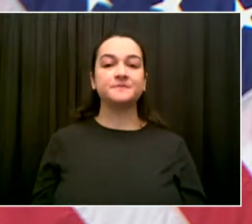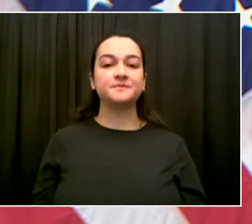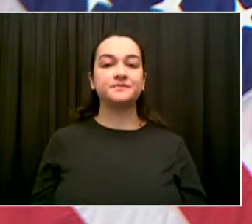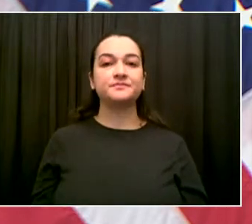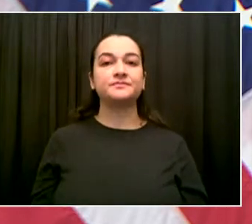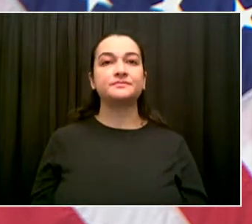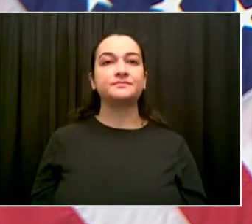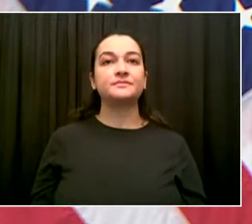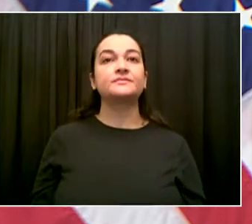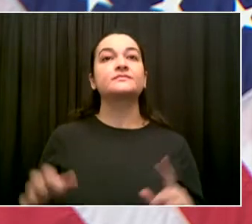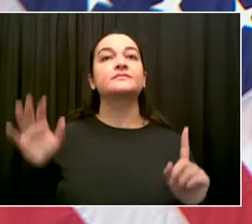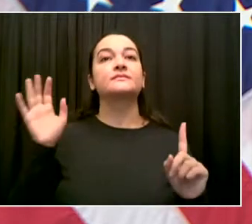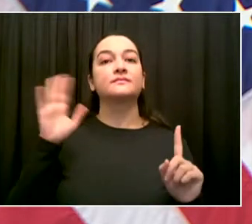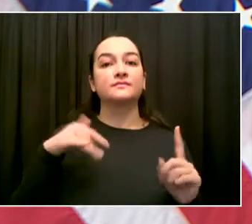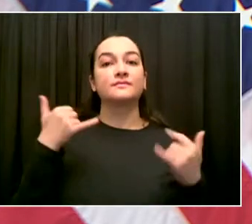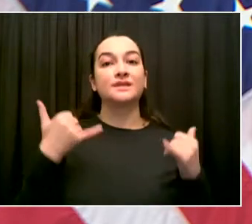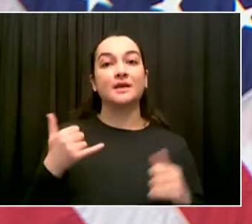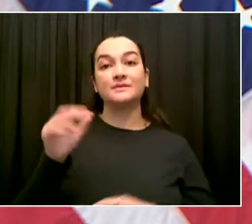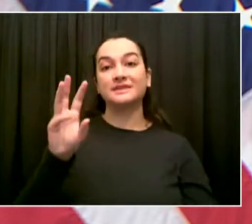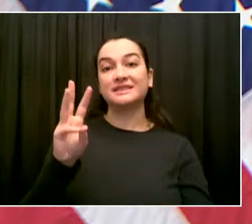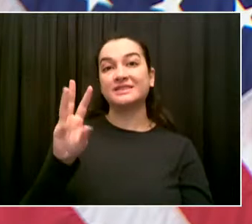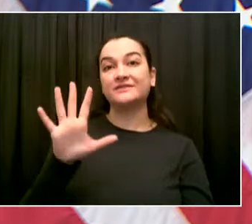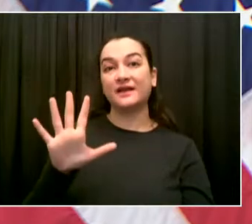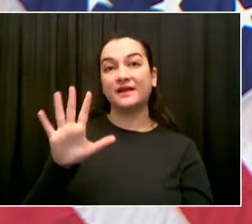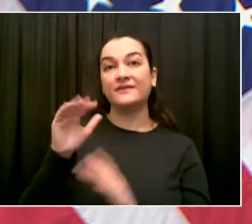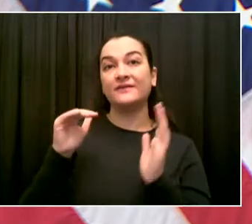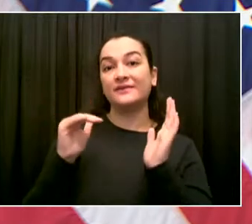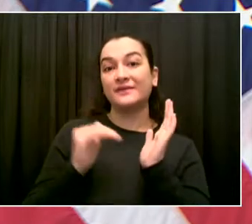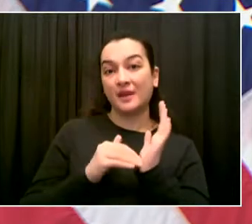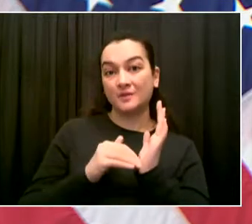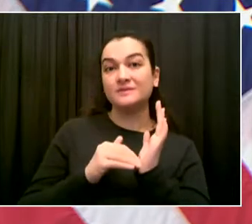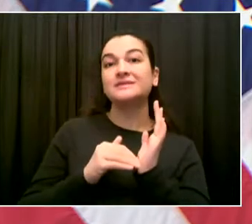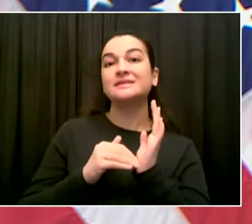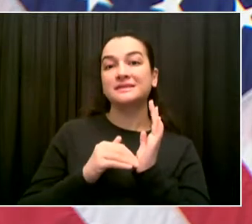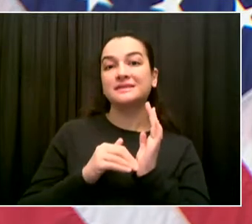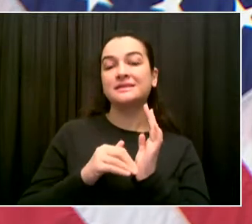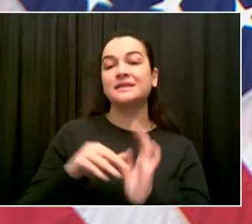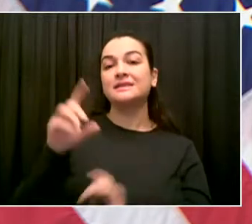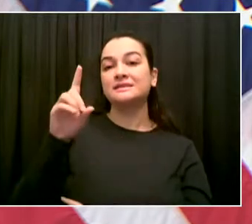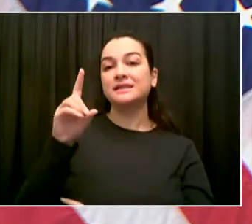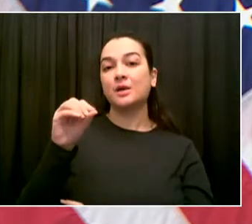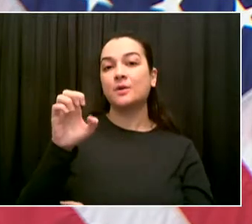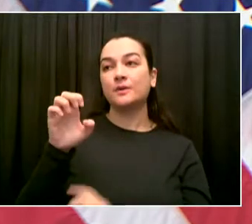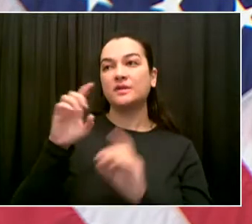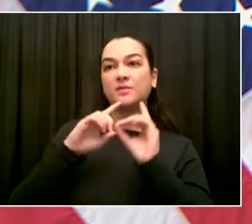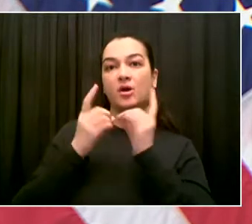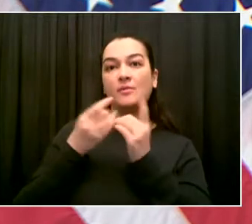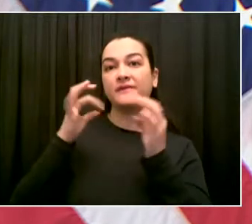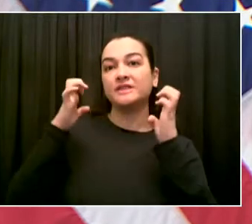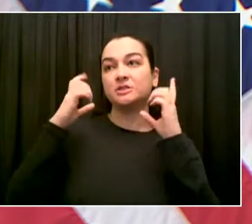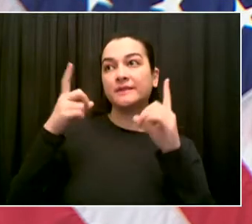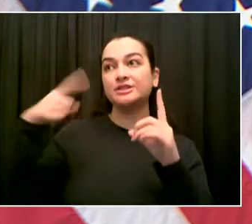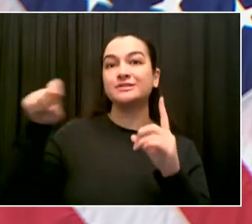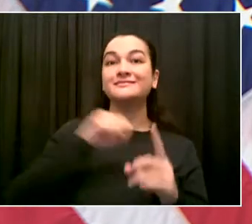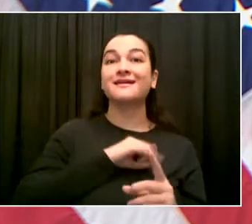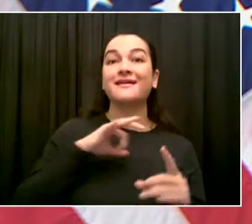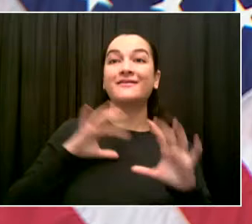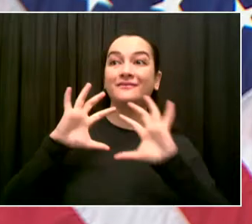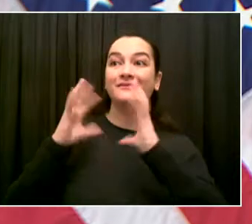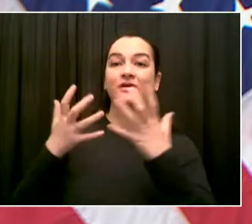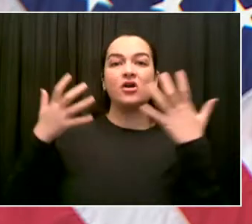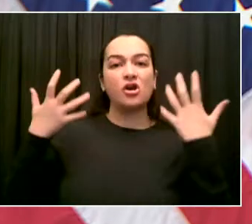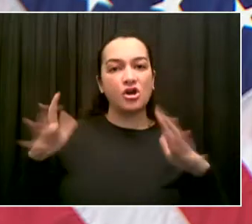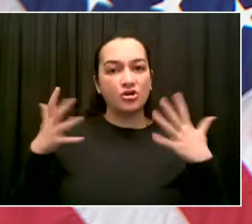and those numbers are growing every day. We know this policy will mean a lot to families, to students, and to all of our school